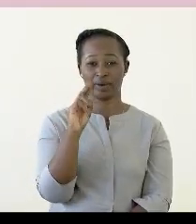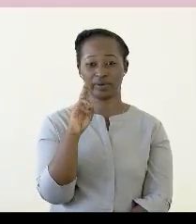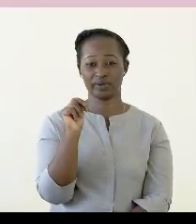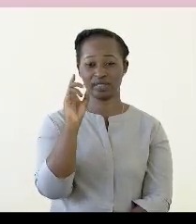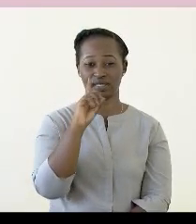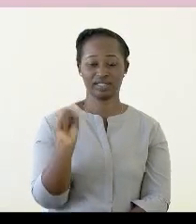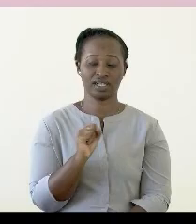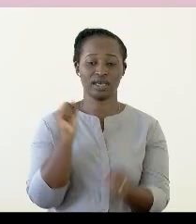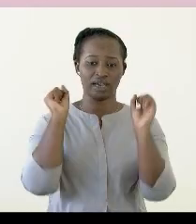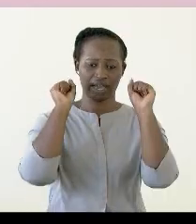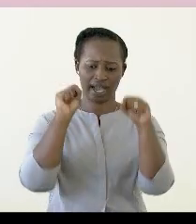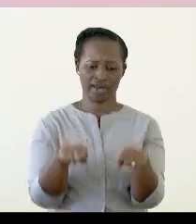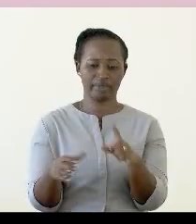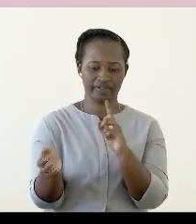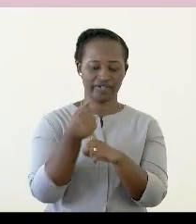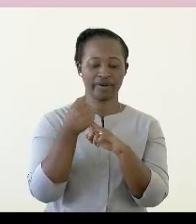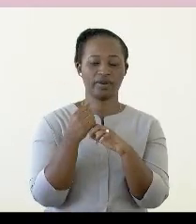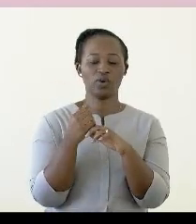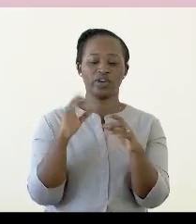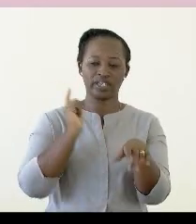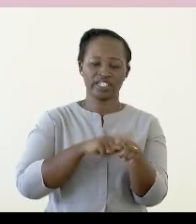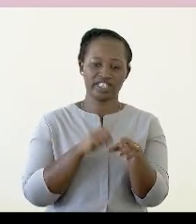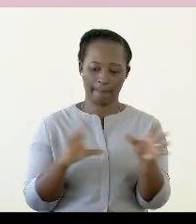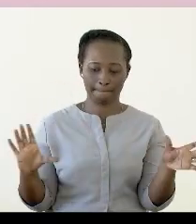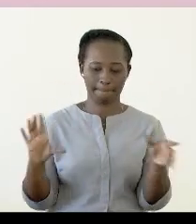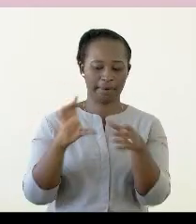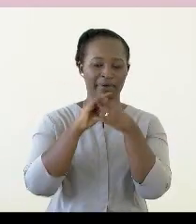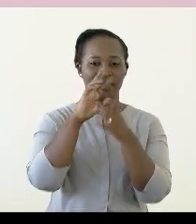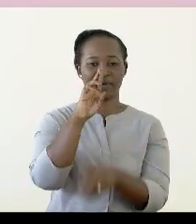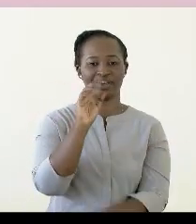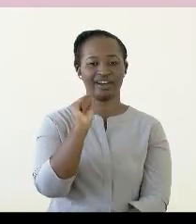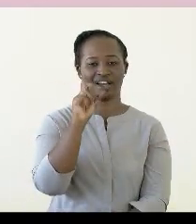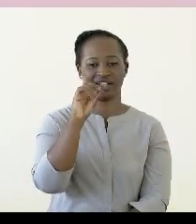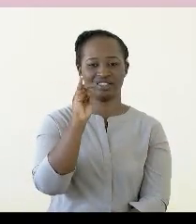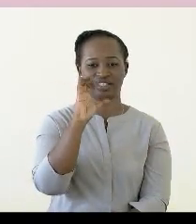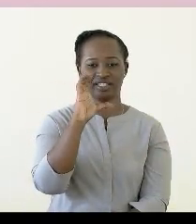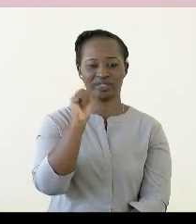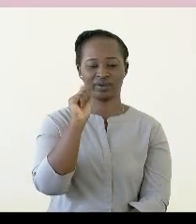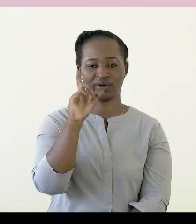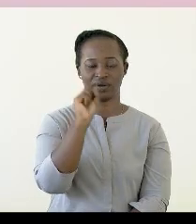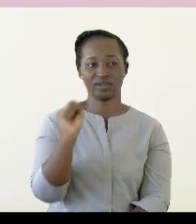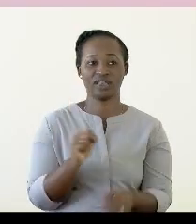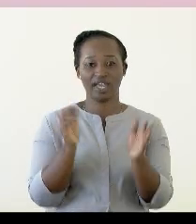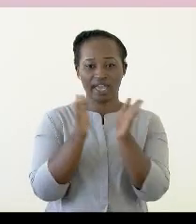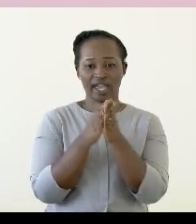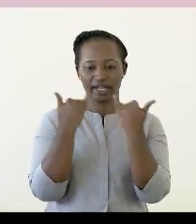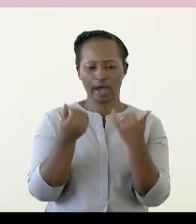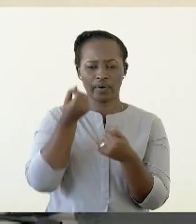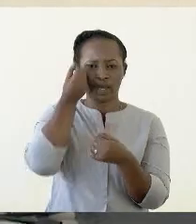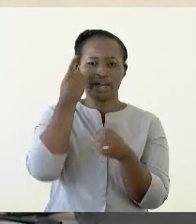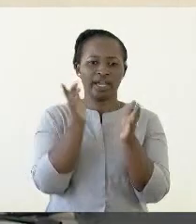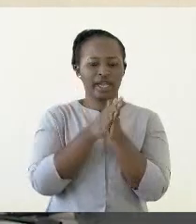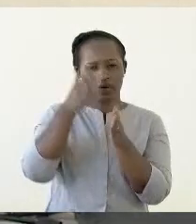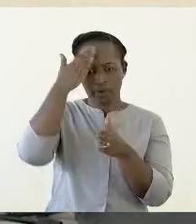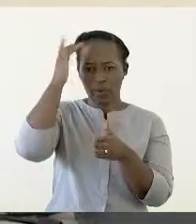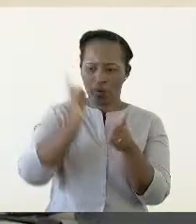formed by combining radicals, and now we understand and know what a radical is.